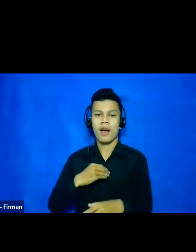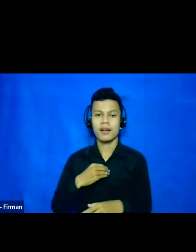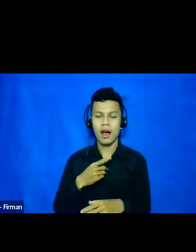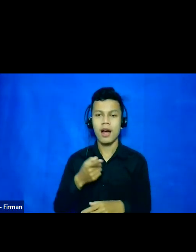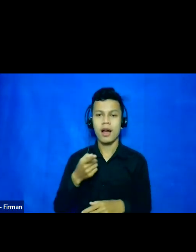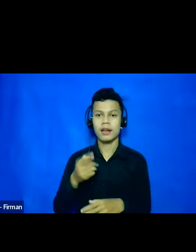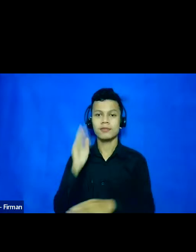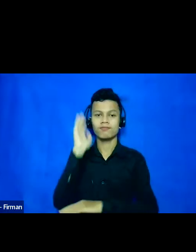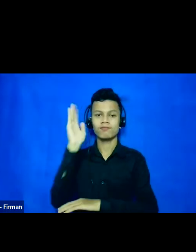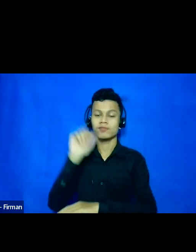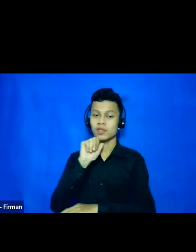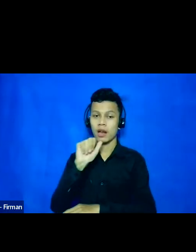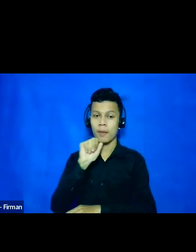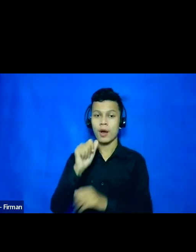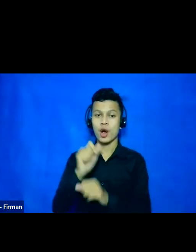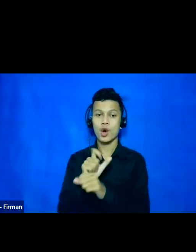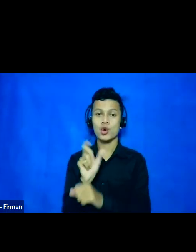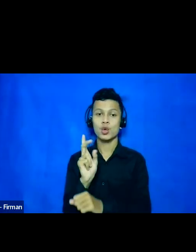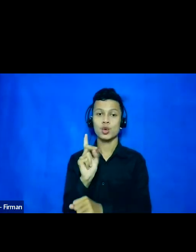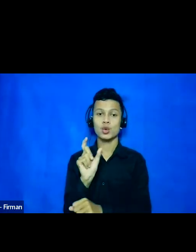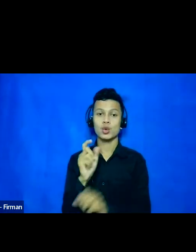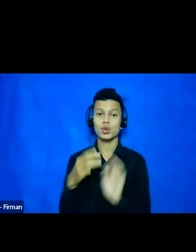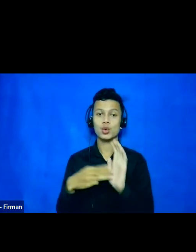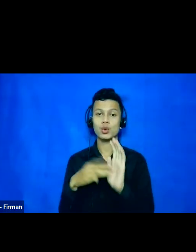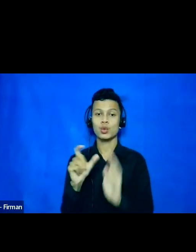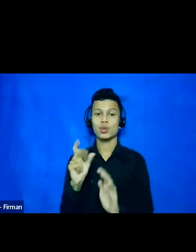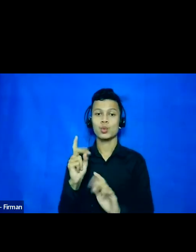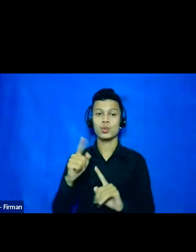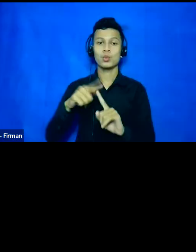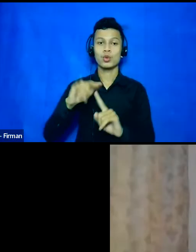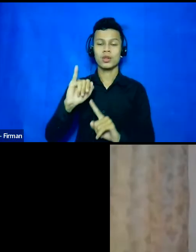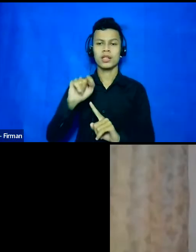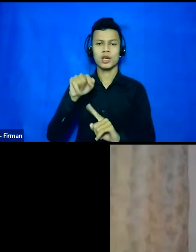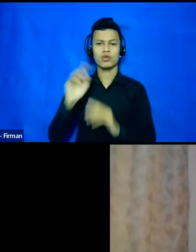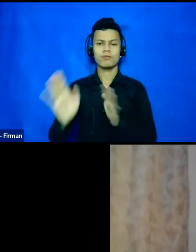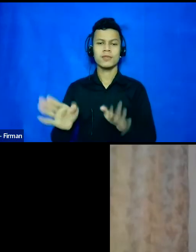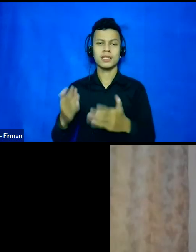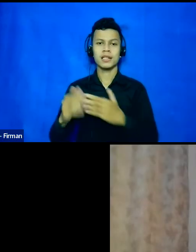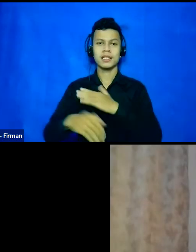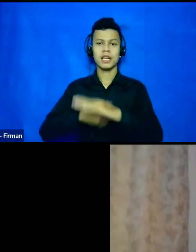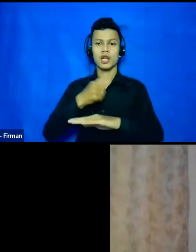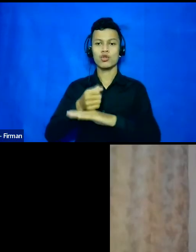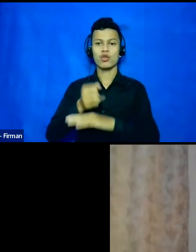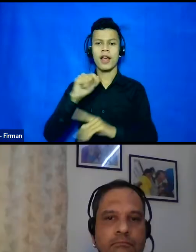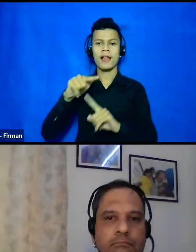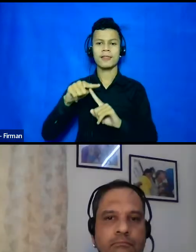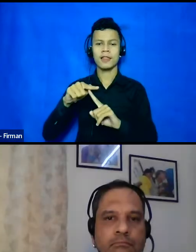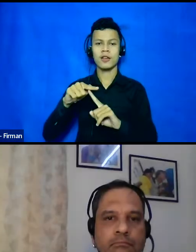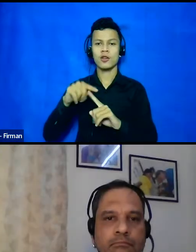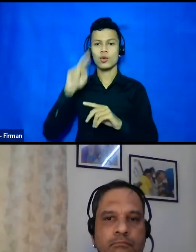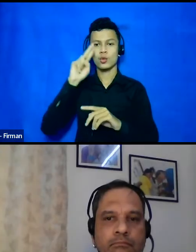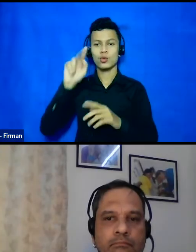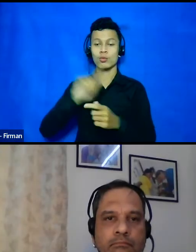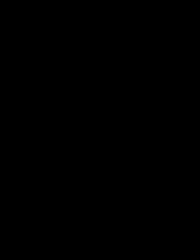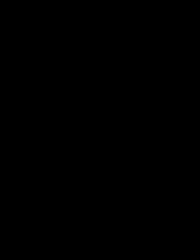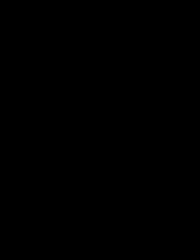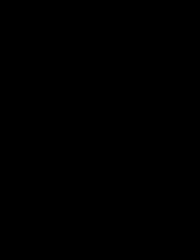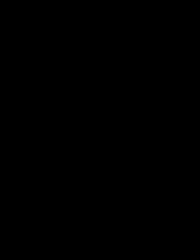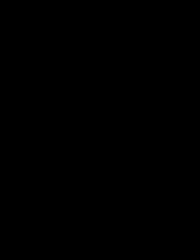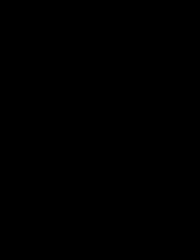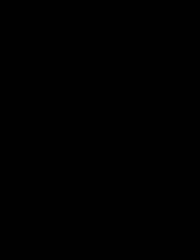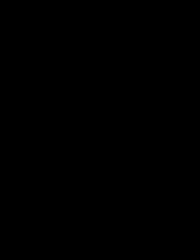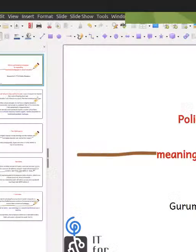Kasinathan. Guru Murti is the founder and director of the IT for Change. He has 30 years